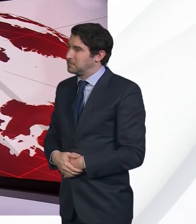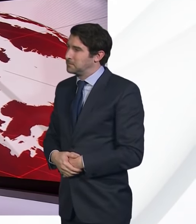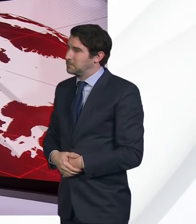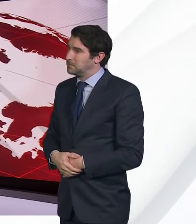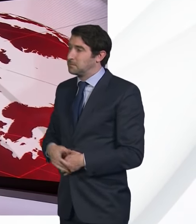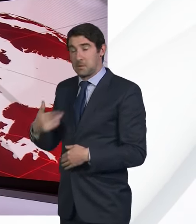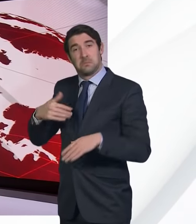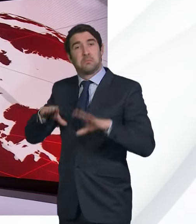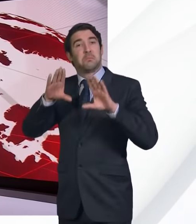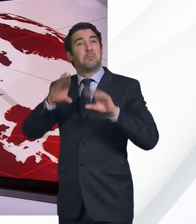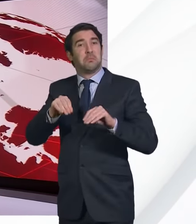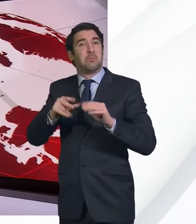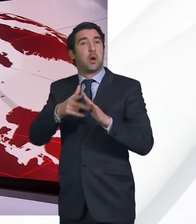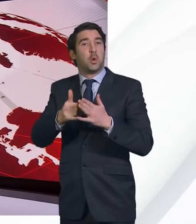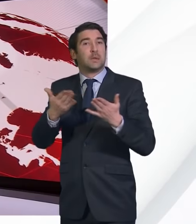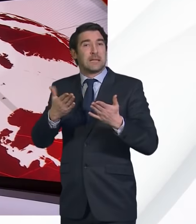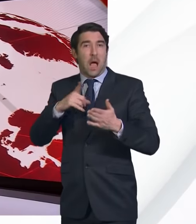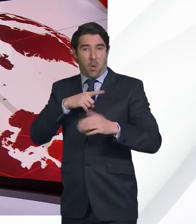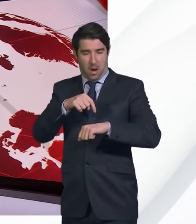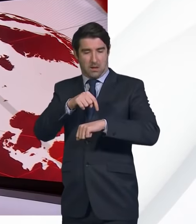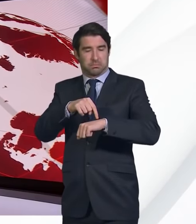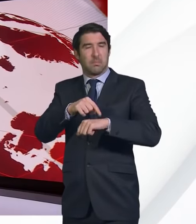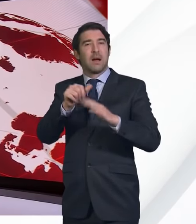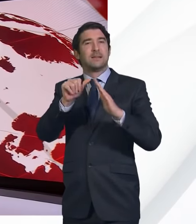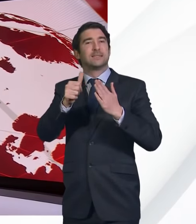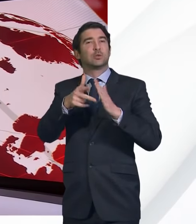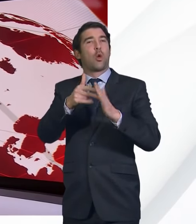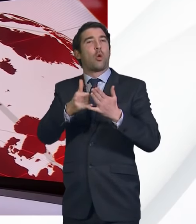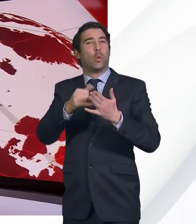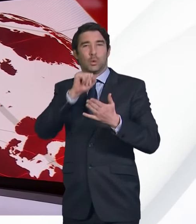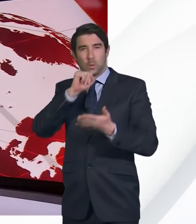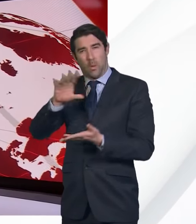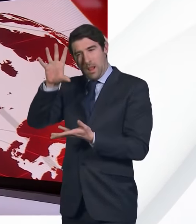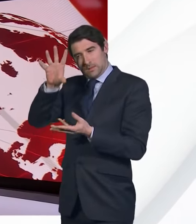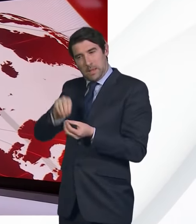10 news briefing. The 6 o'clock news with all the day's developments on the coronavirus pandemic is coming up.